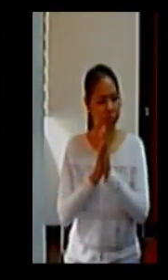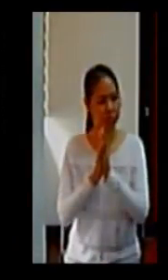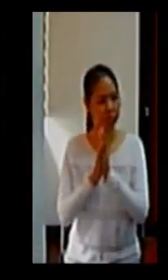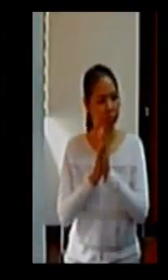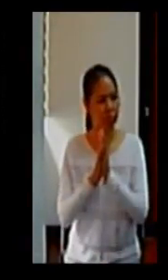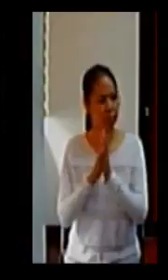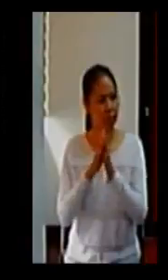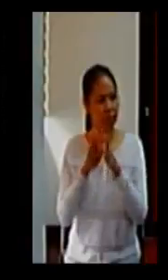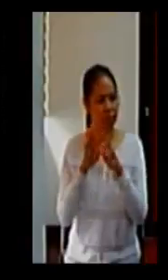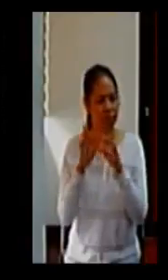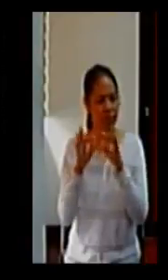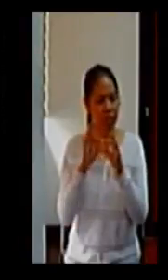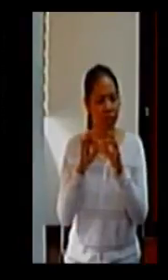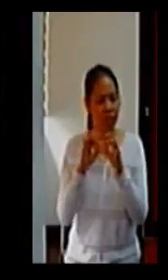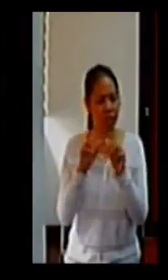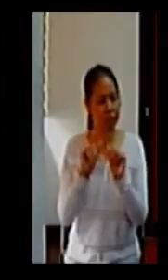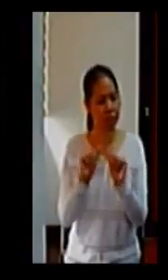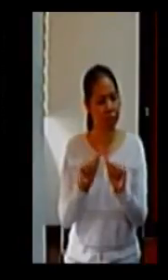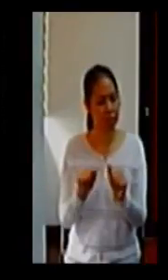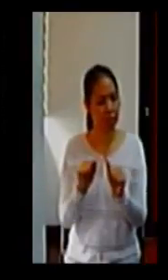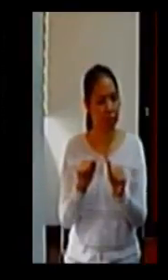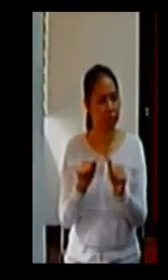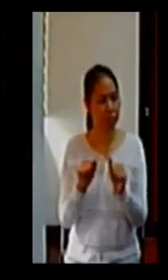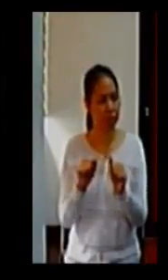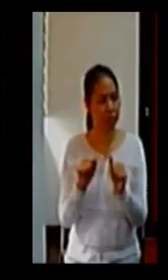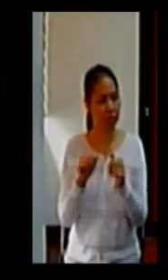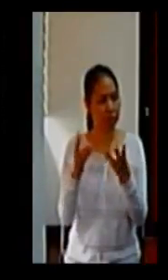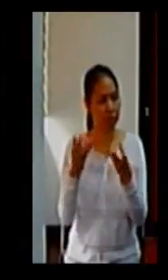to provide us with